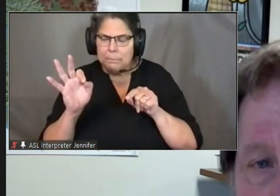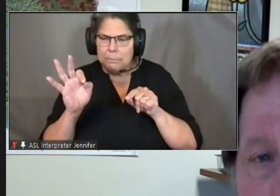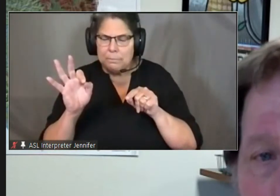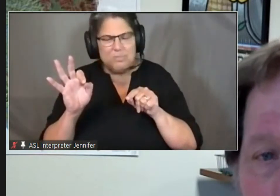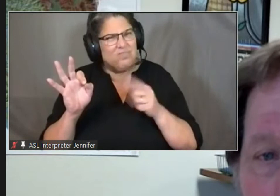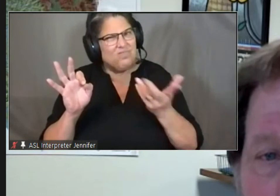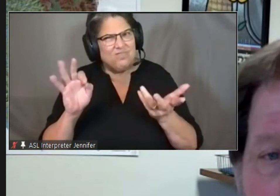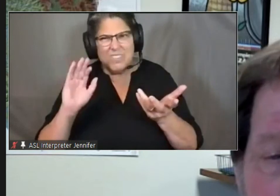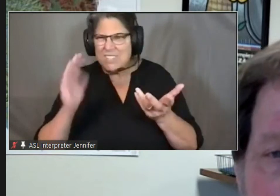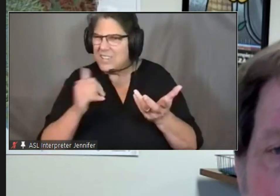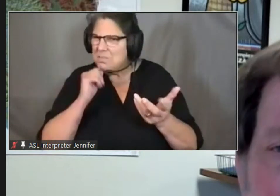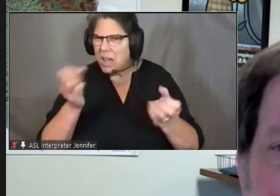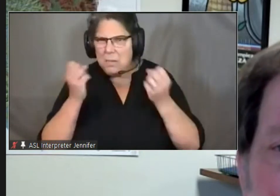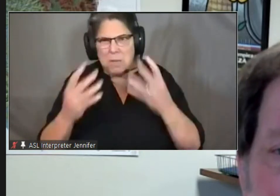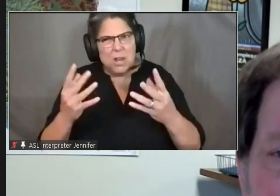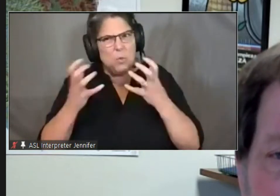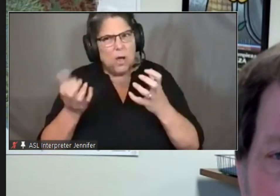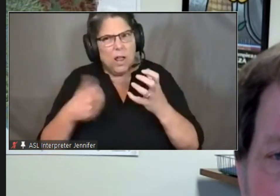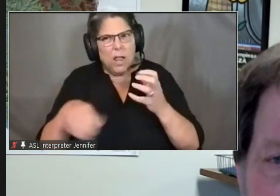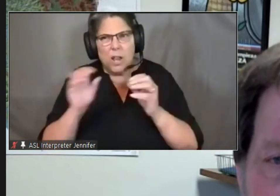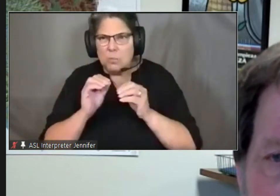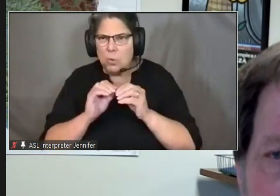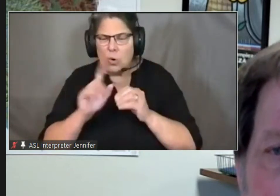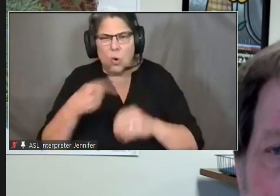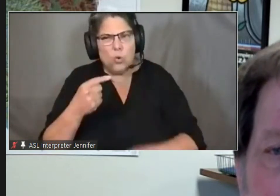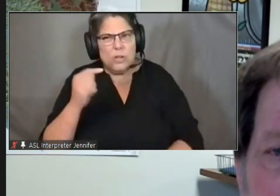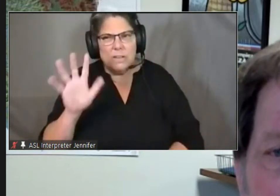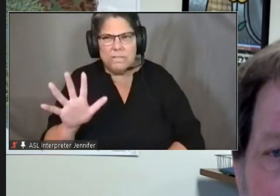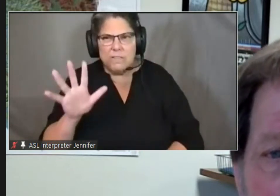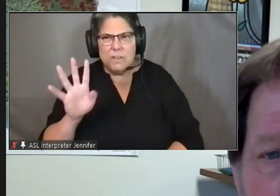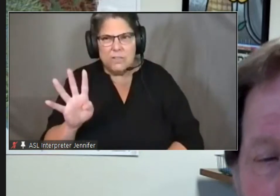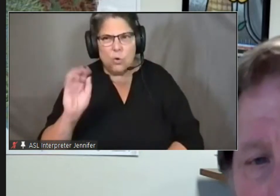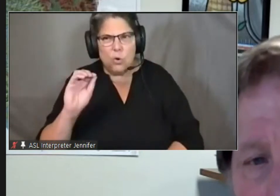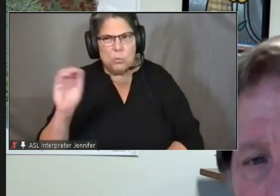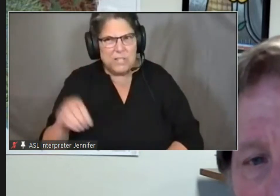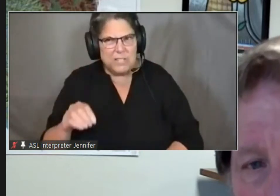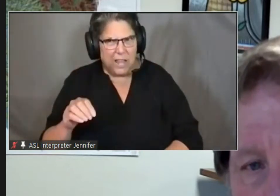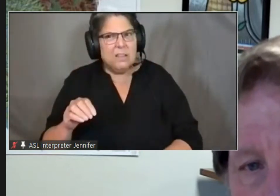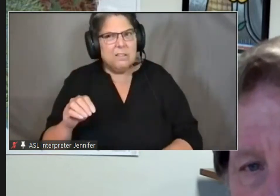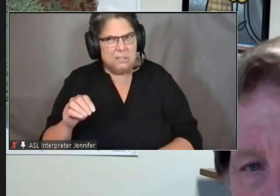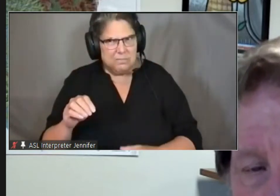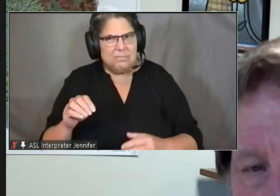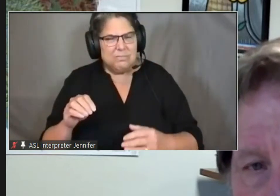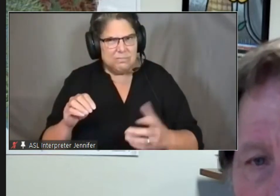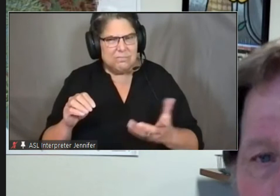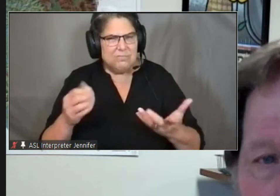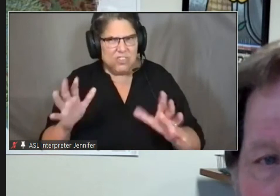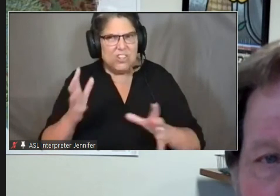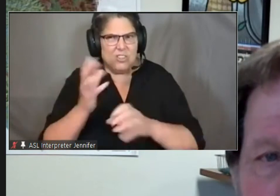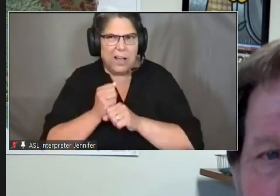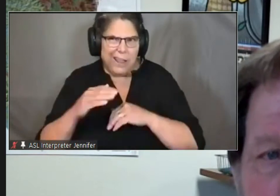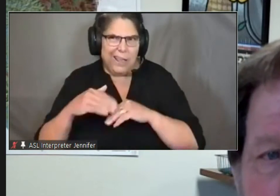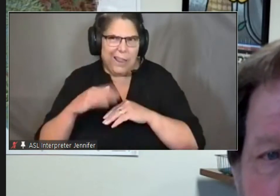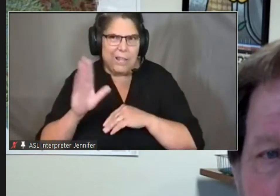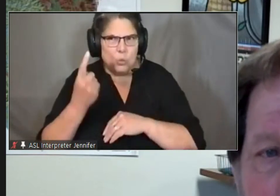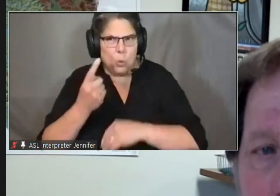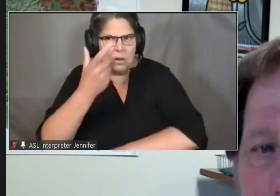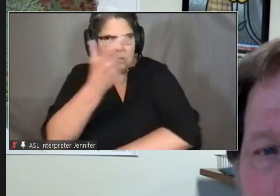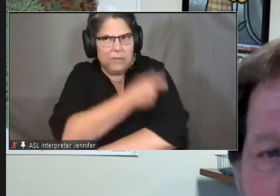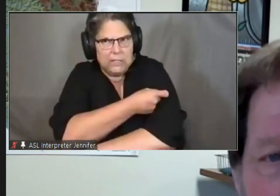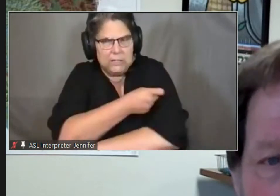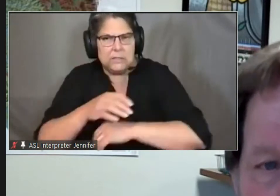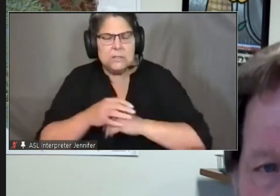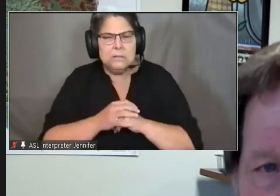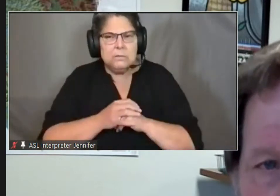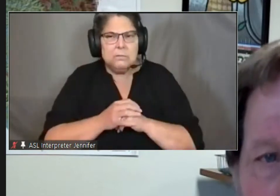slowing down, and they only amount to 54% are at least partially vaccinated. Now, perhaps this is thinking